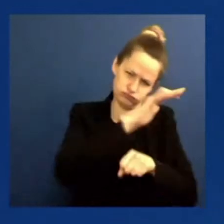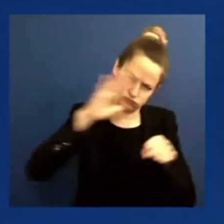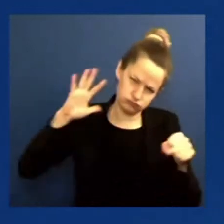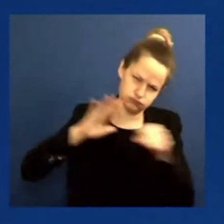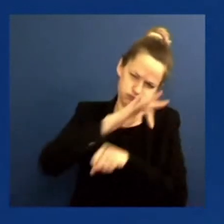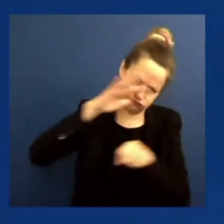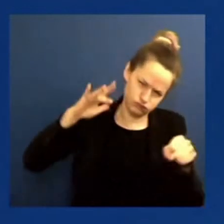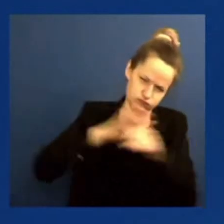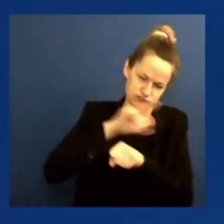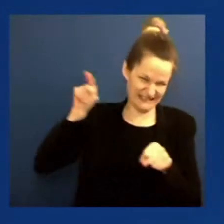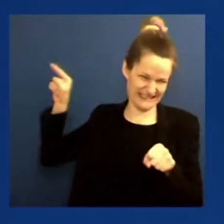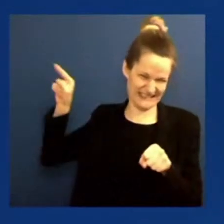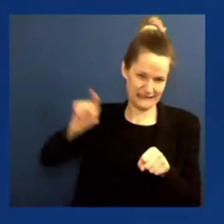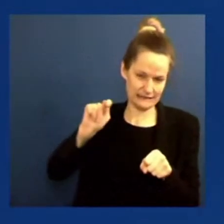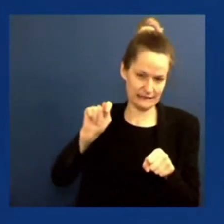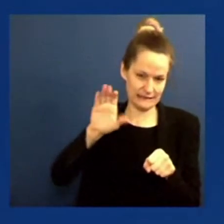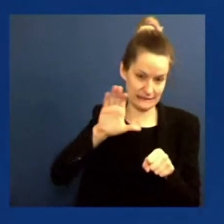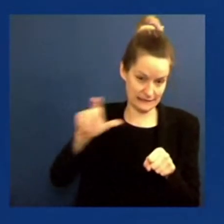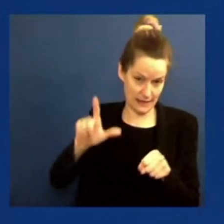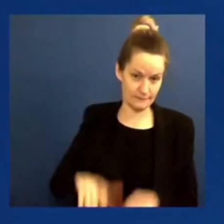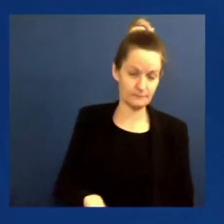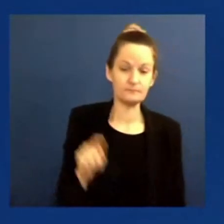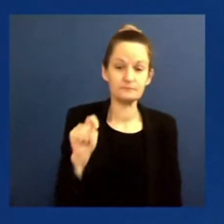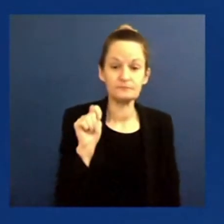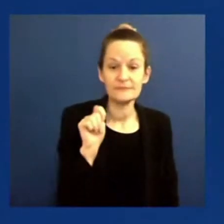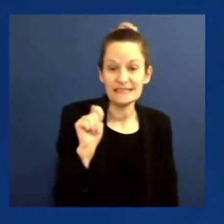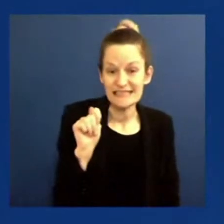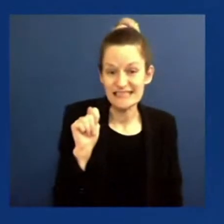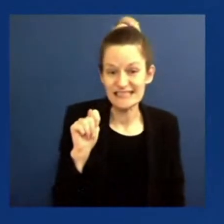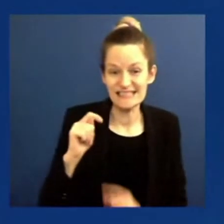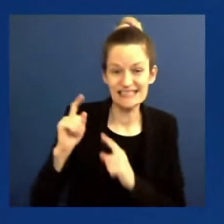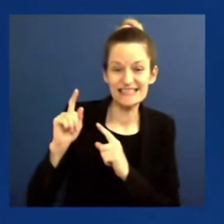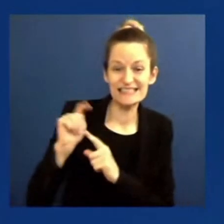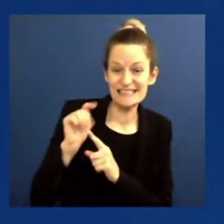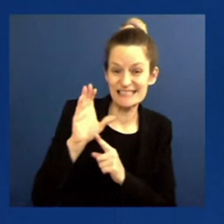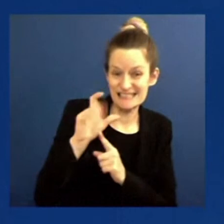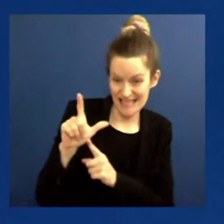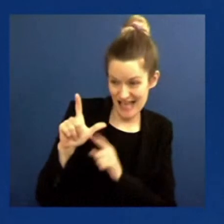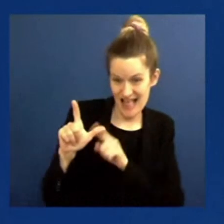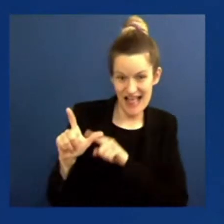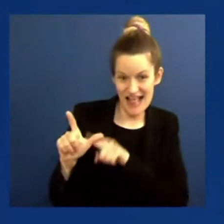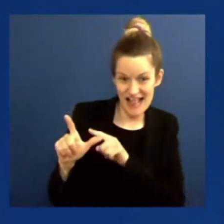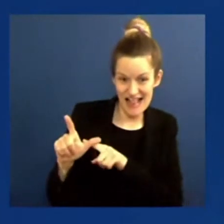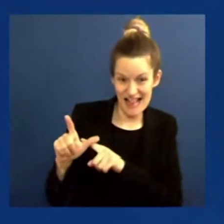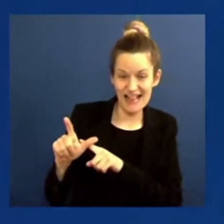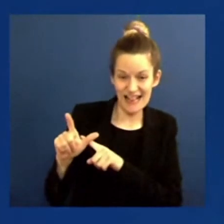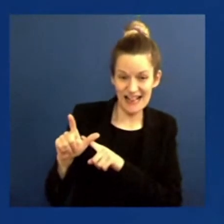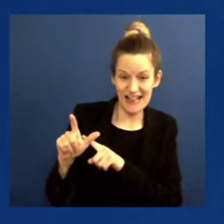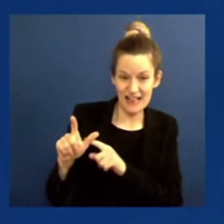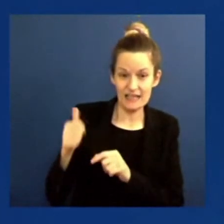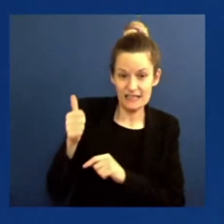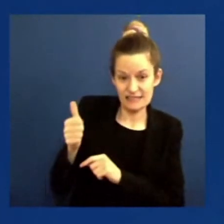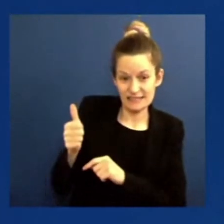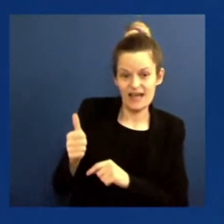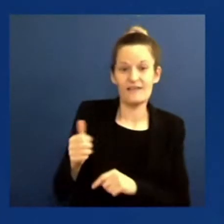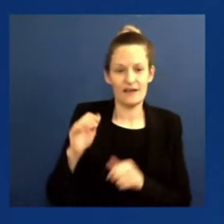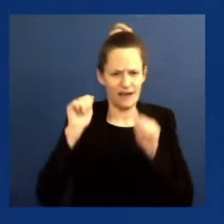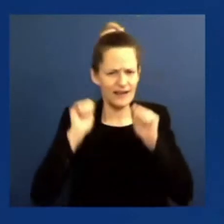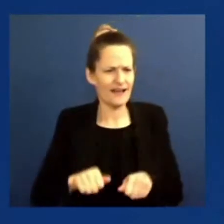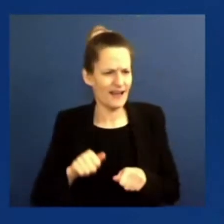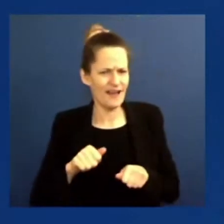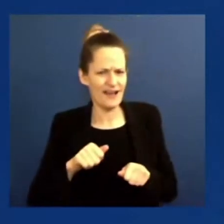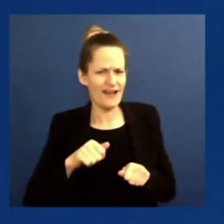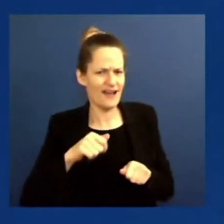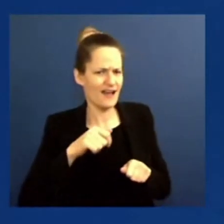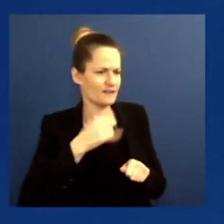progression of a disease, namely prevent progression of an infection you already have by eliminating